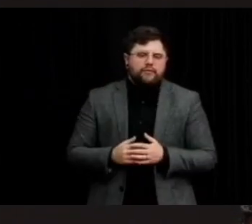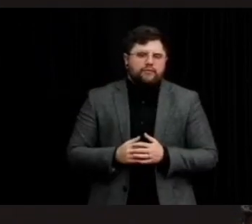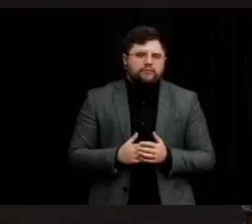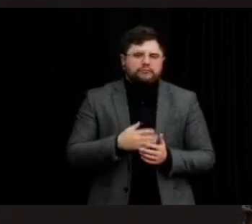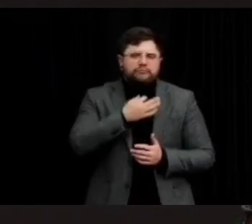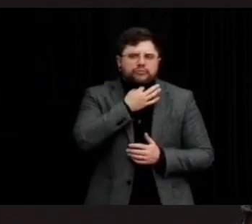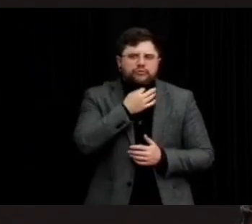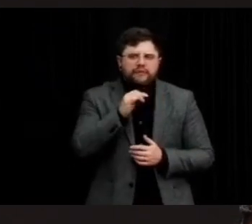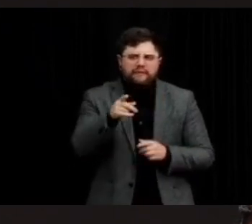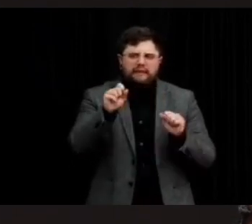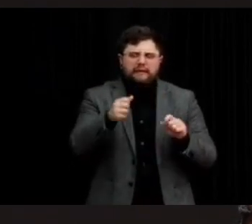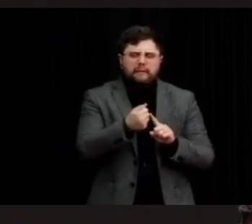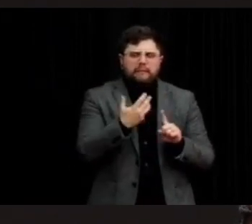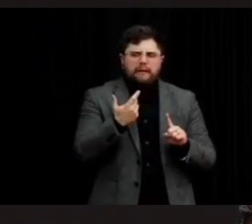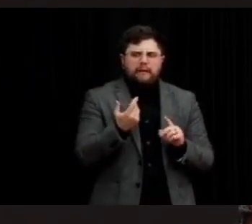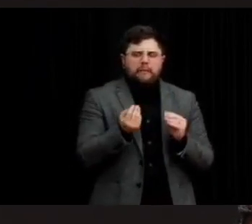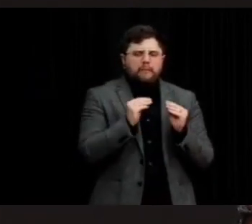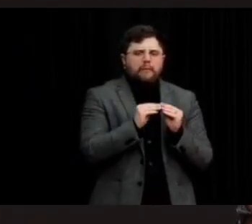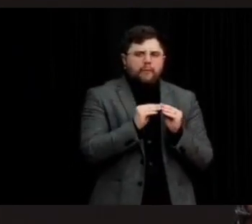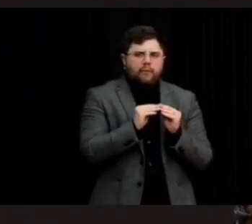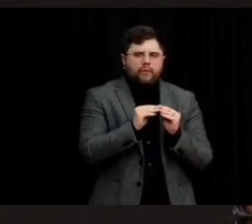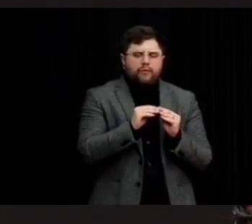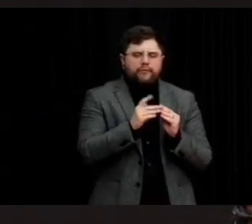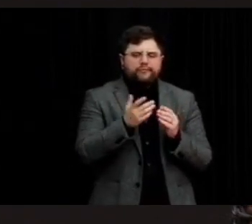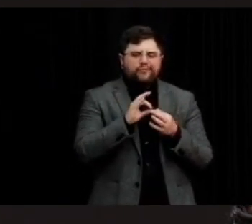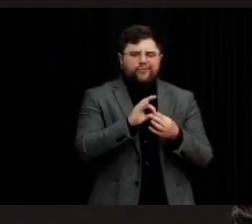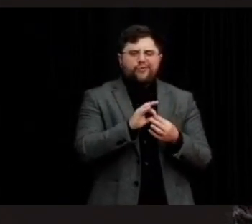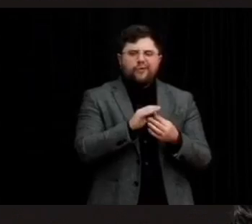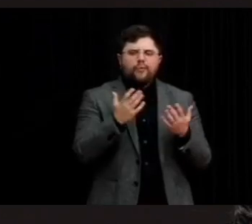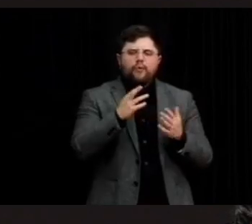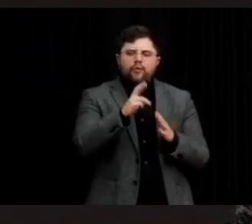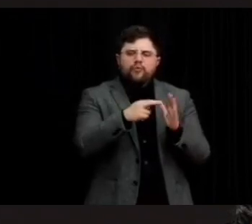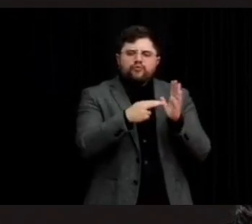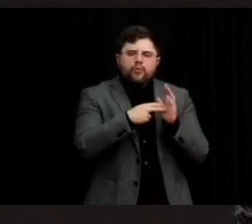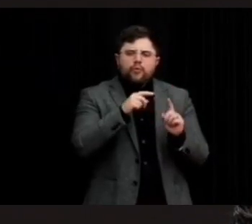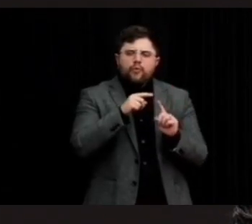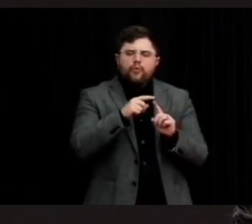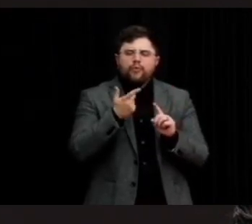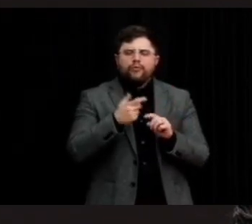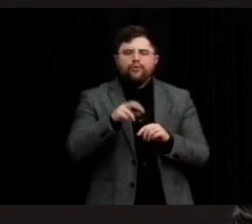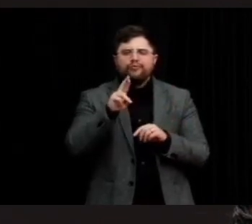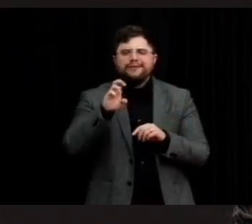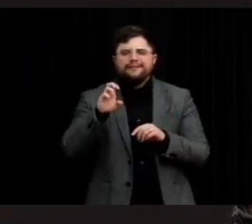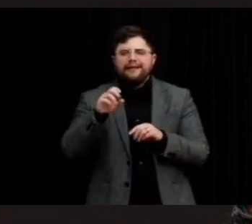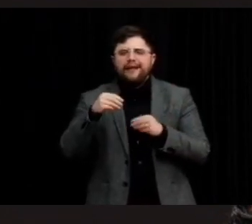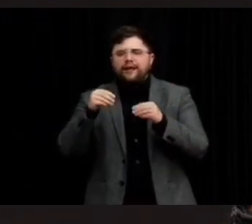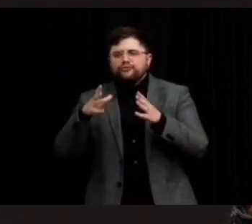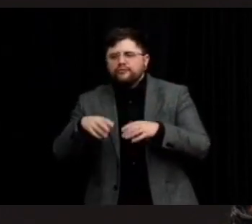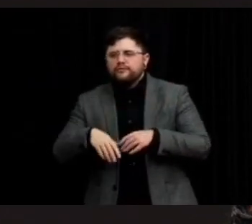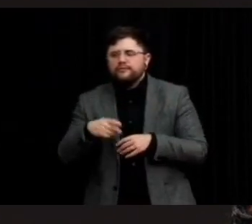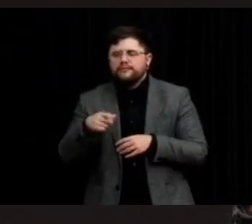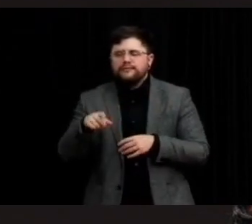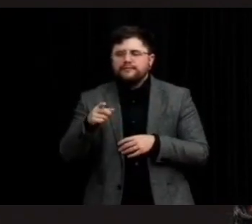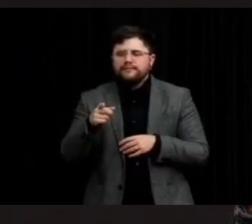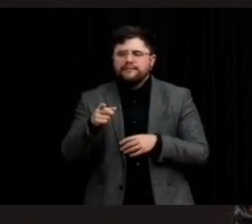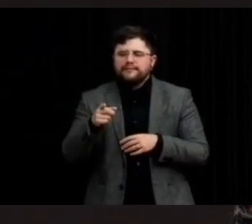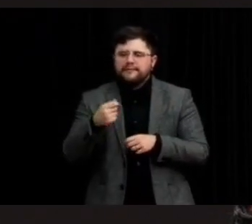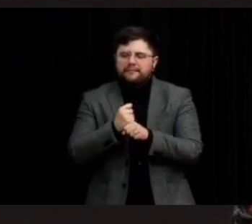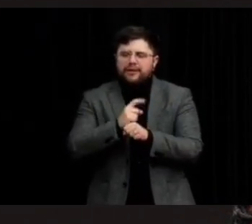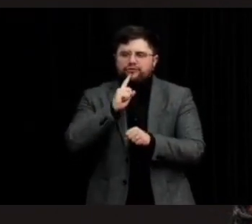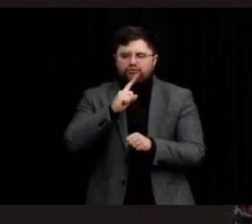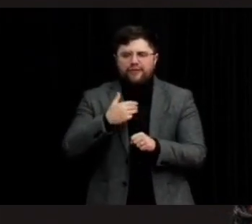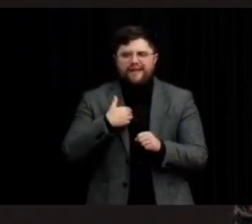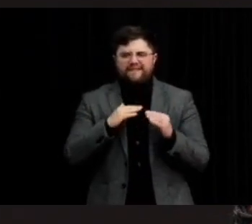I'm curious if you could expand a little bit more on what role do real estate agents play in ensuring fair